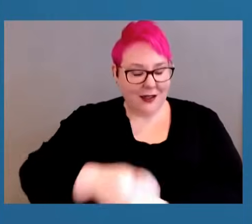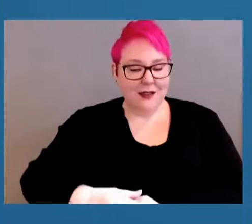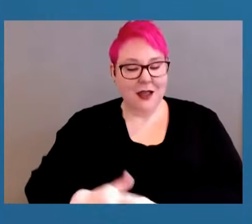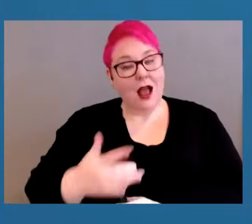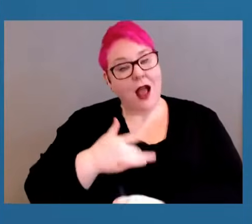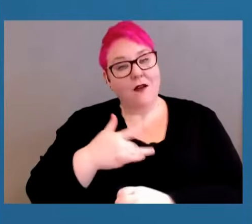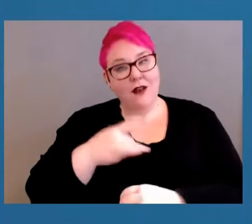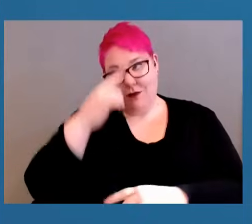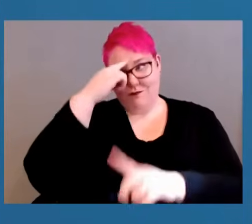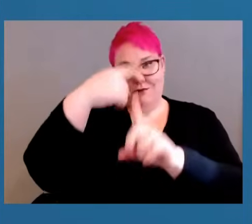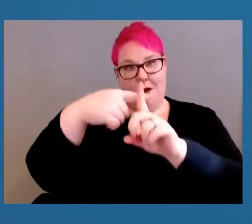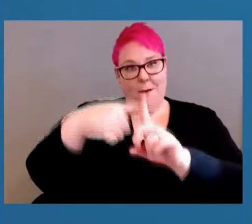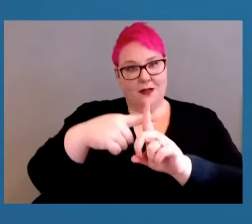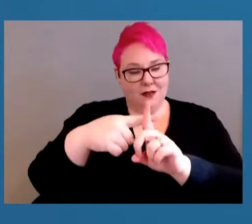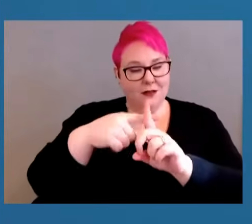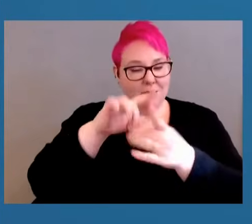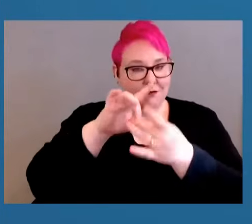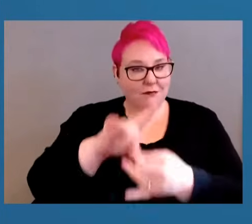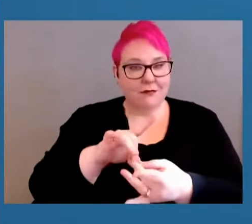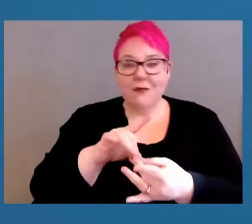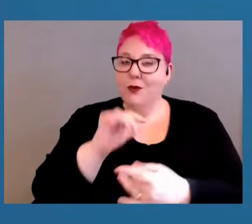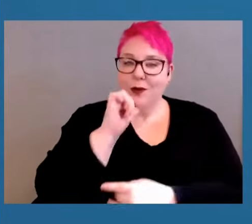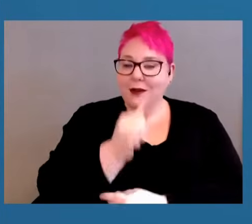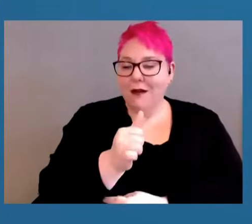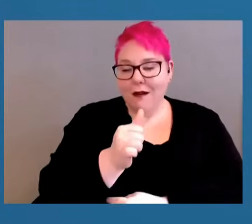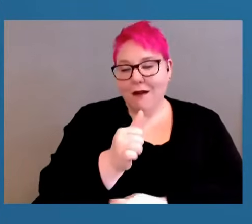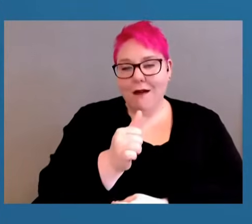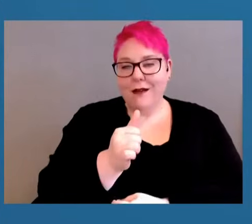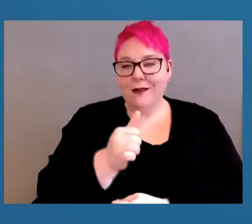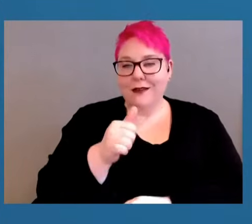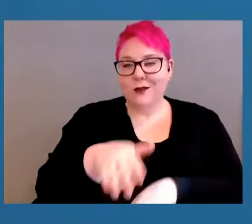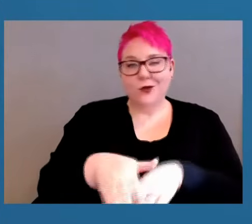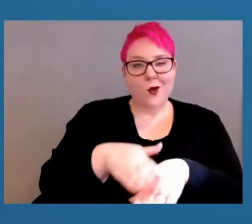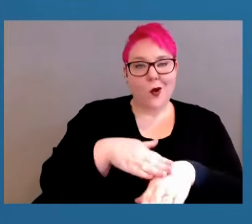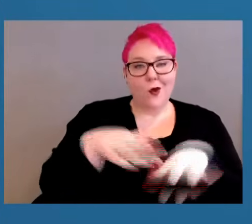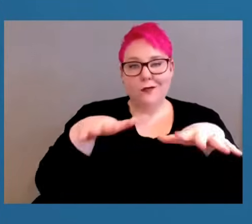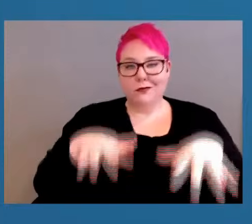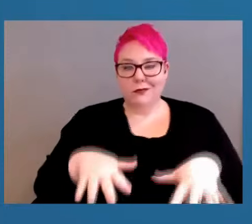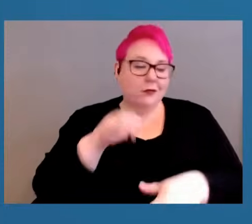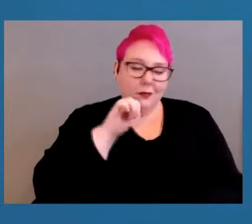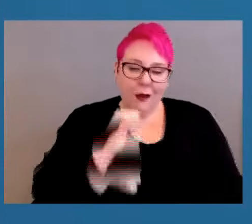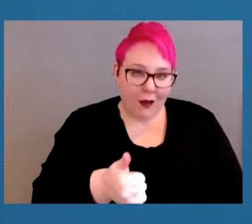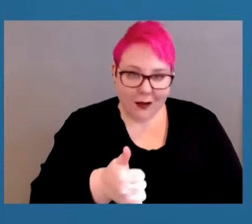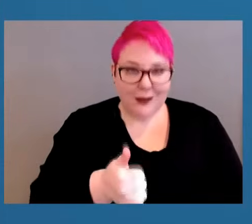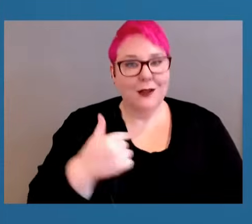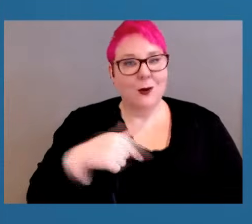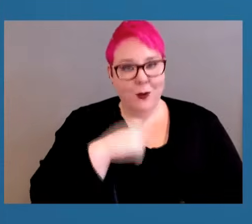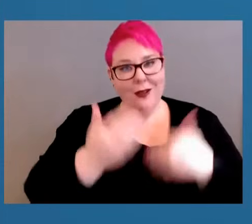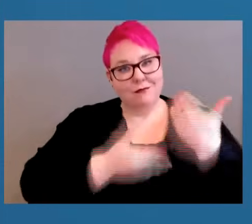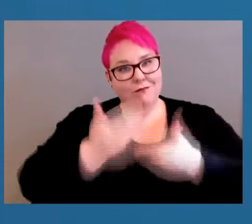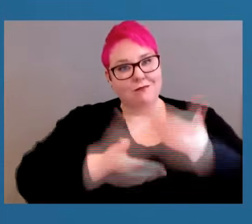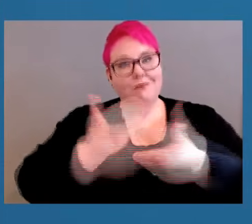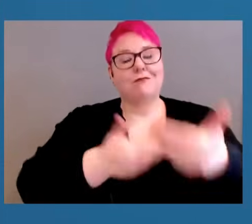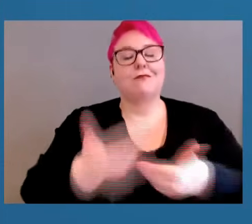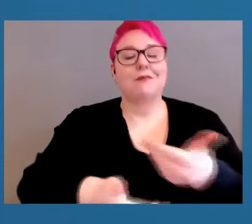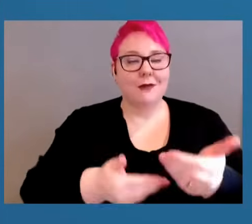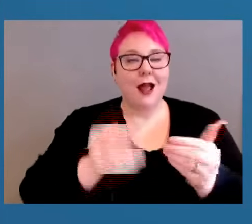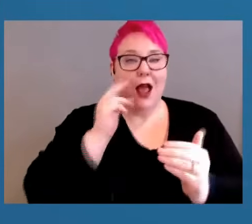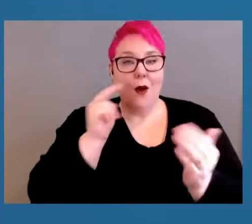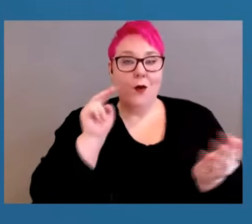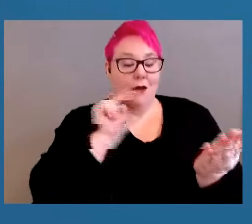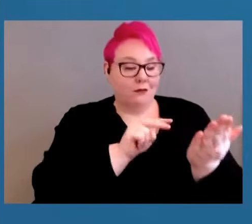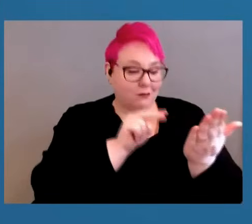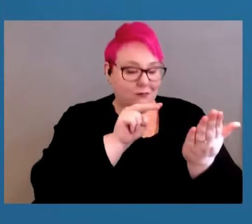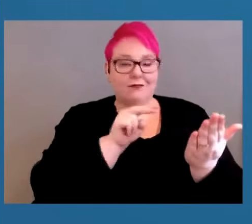about this. We're not taking our foot off the gas. I'm going to continue reading the crime statistics that I do literally every